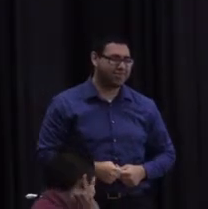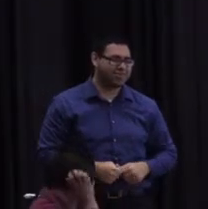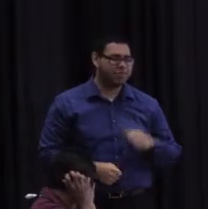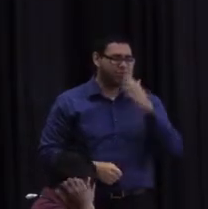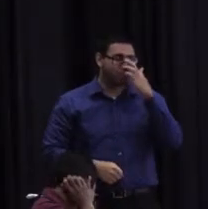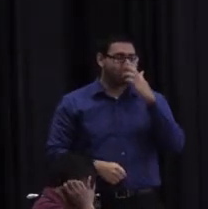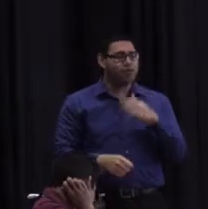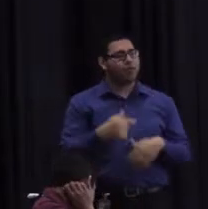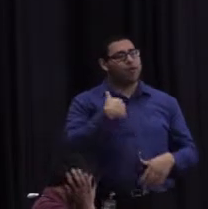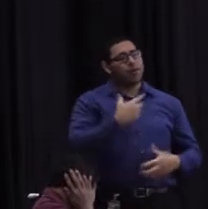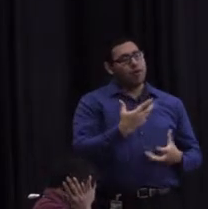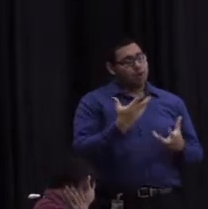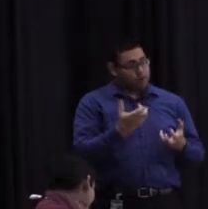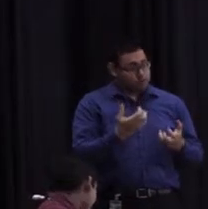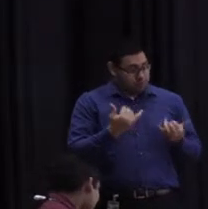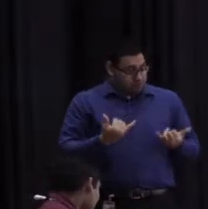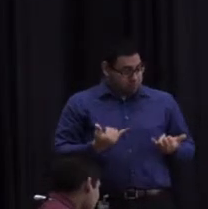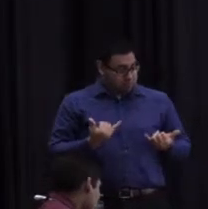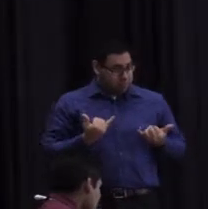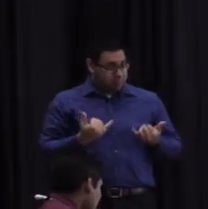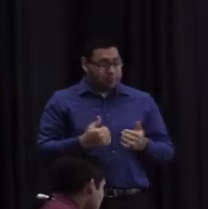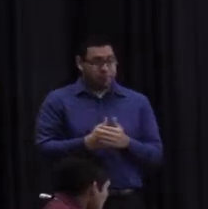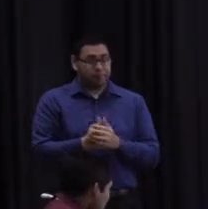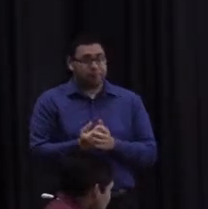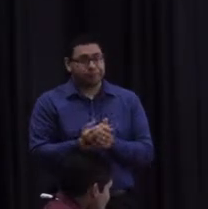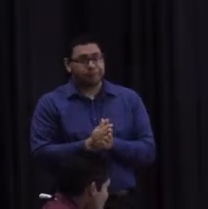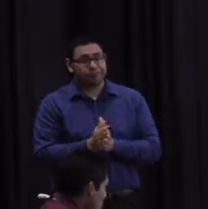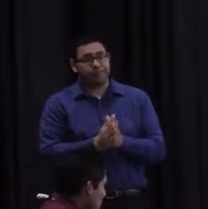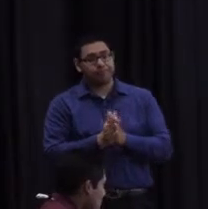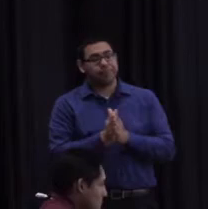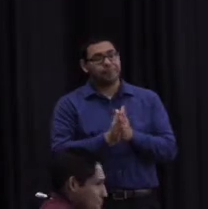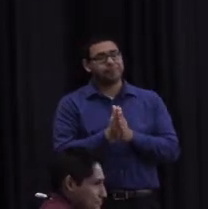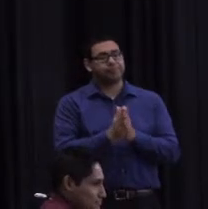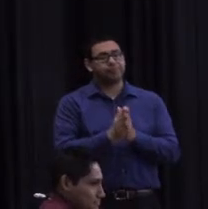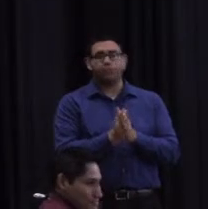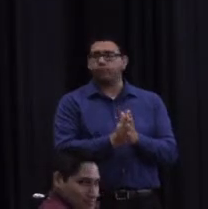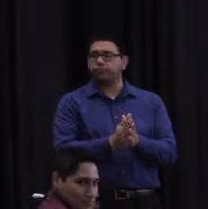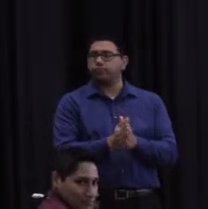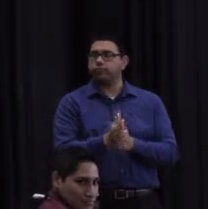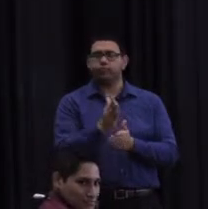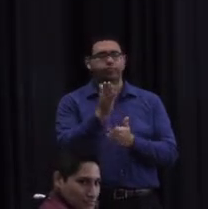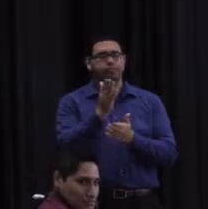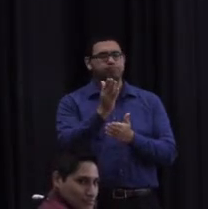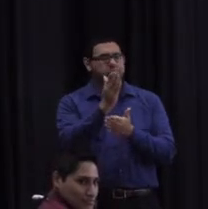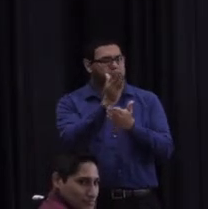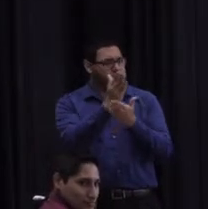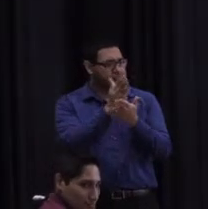And so what I'd like to do for today is to address some